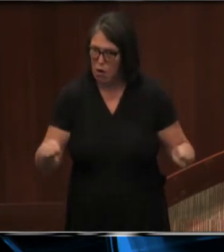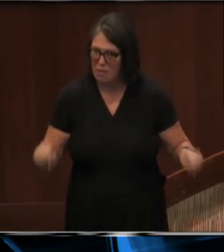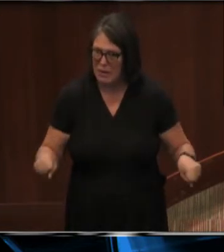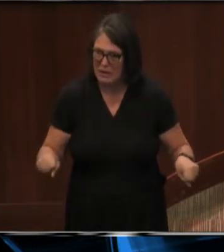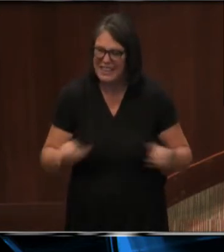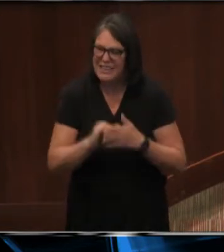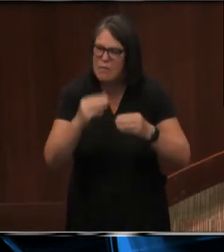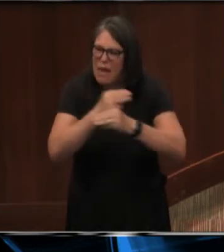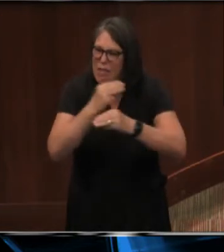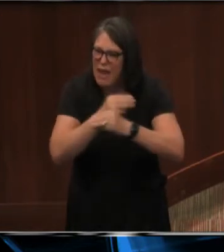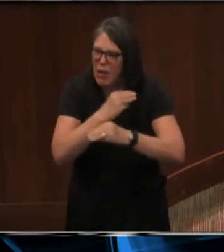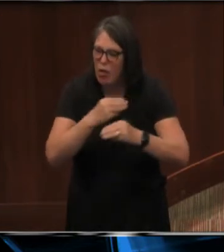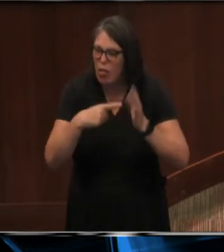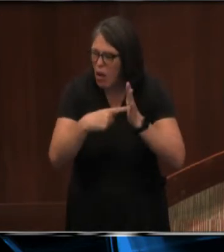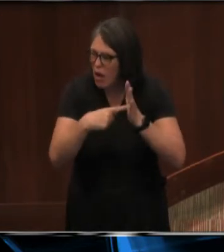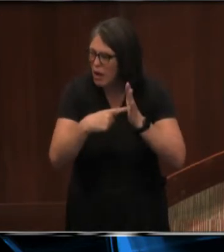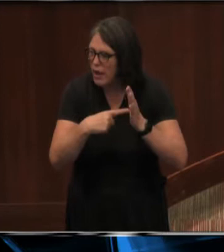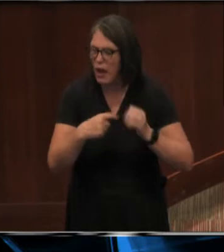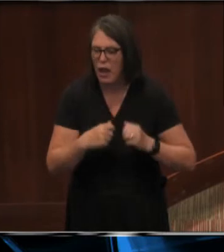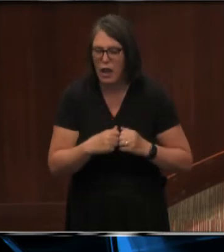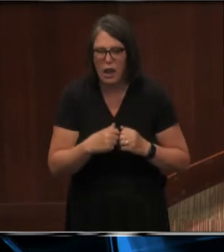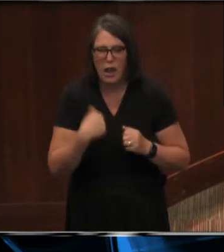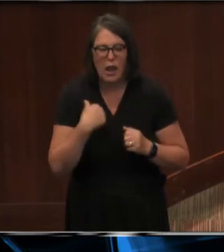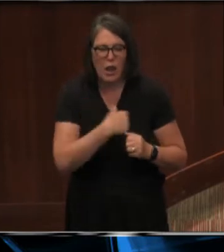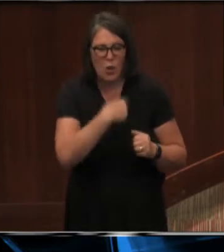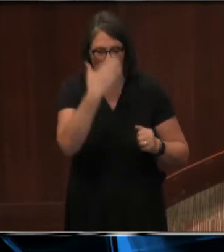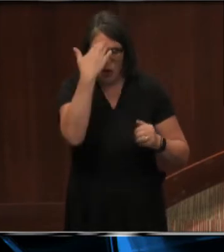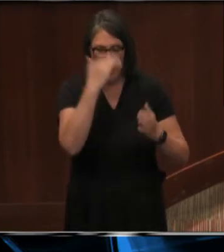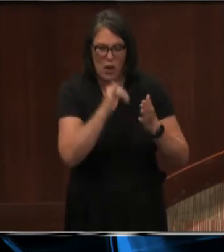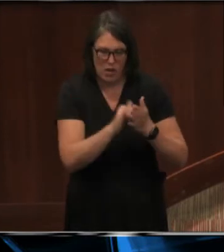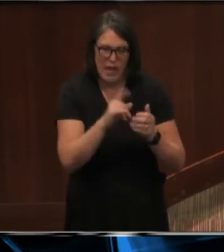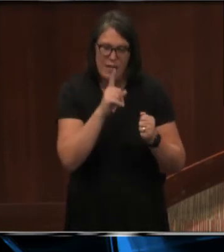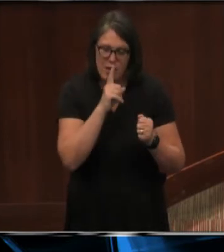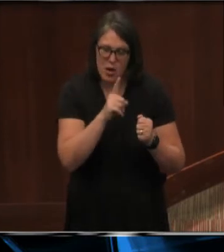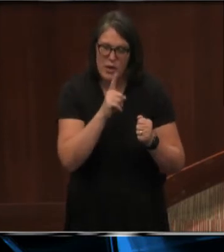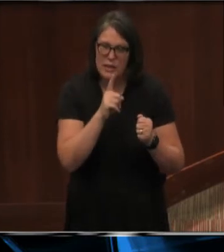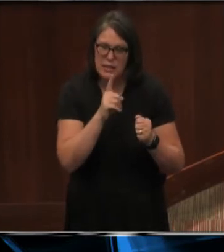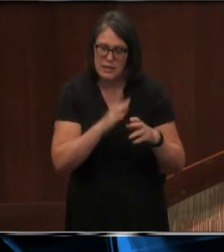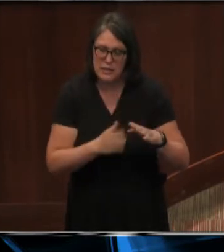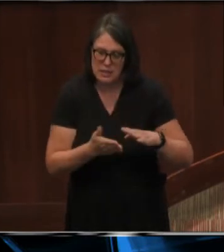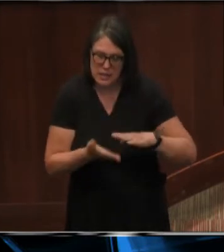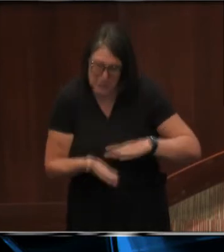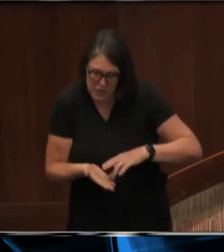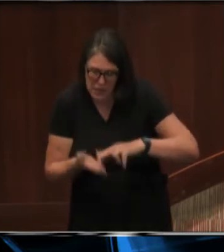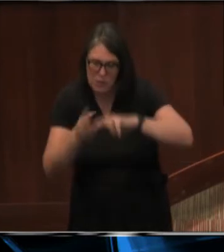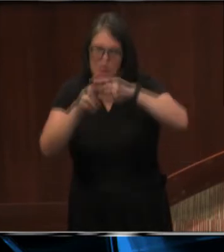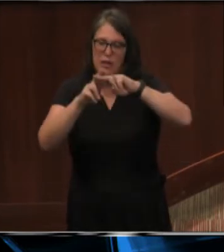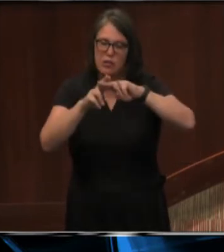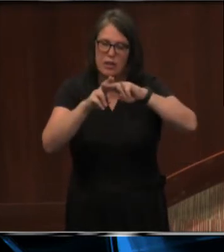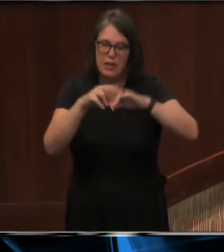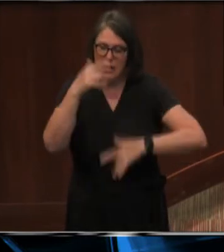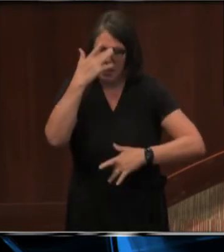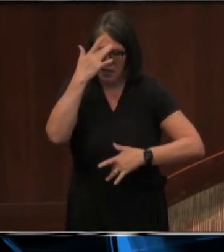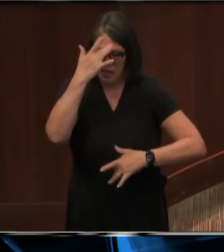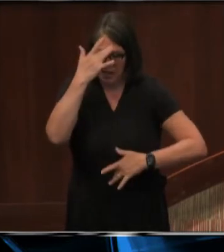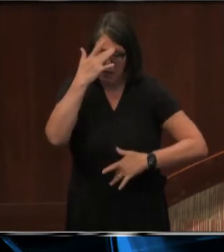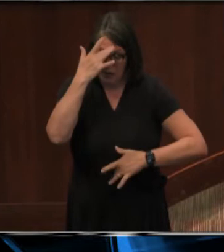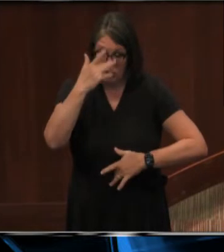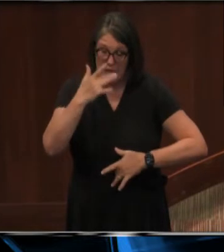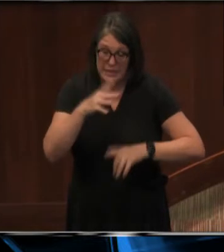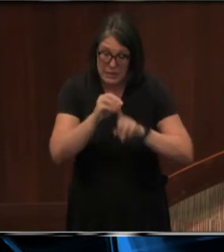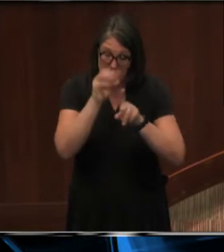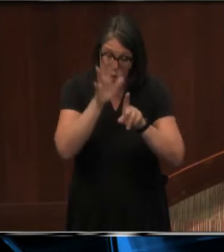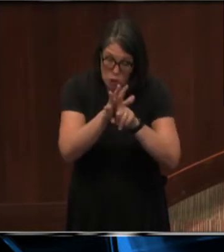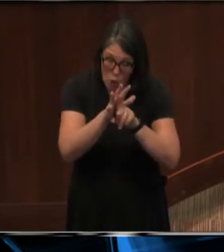that mathematical modeling. Gotcha. We do know that there is an accumulation, that infection is dose over